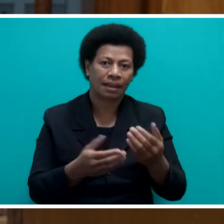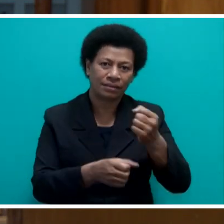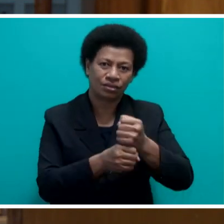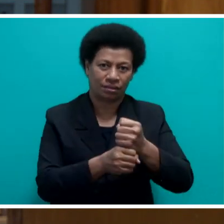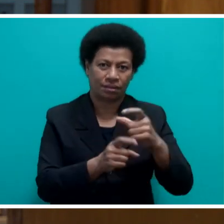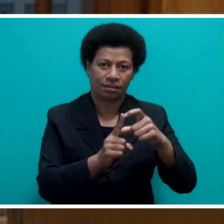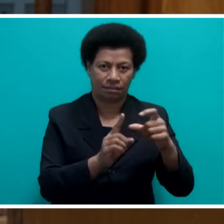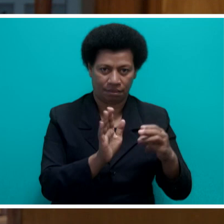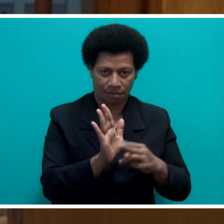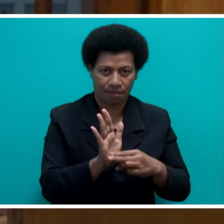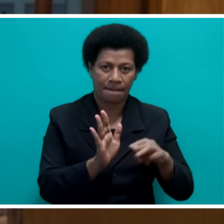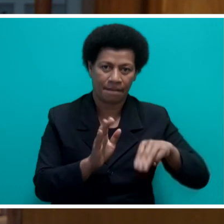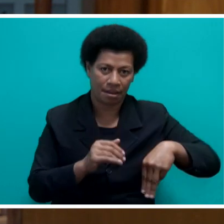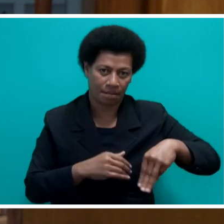countries.